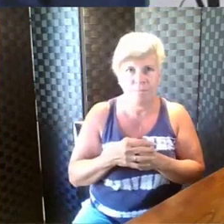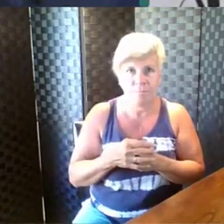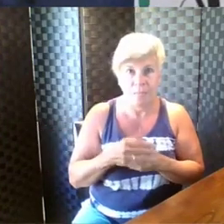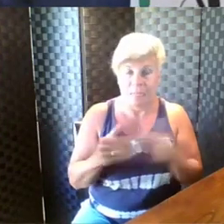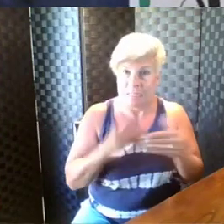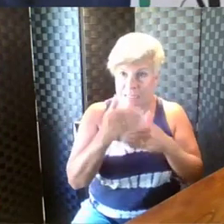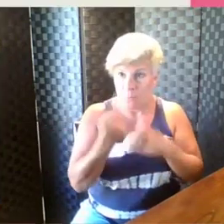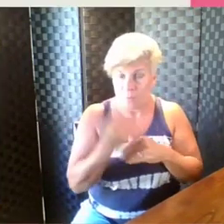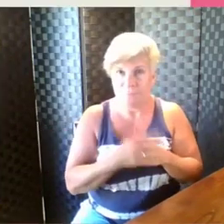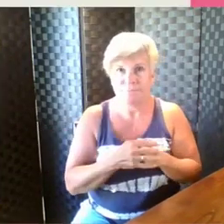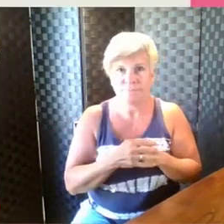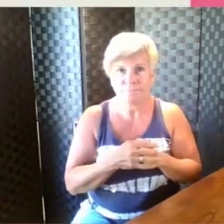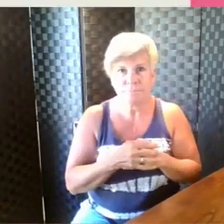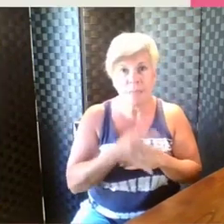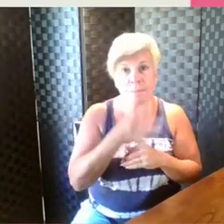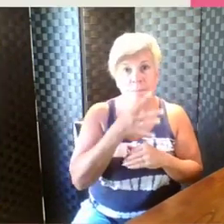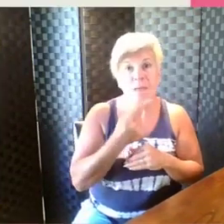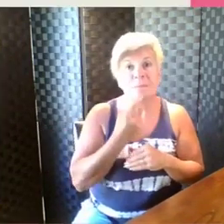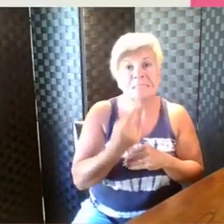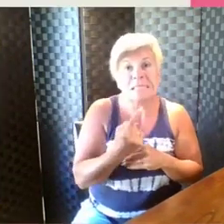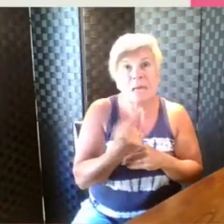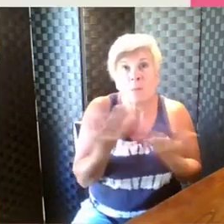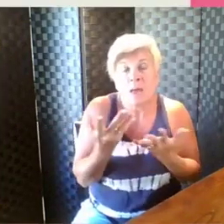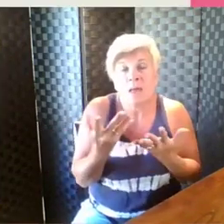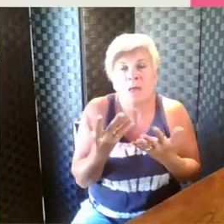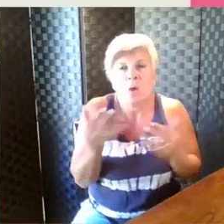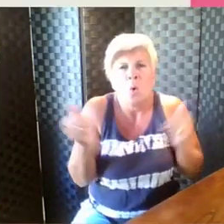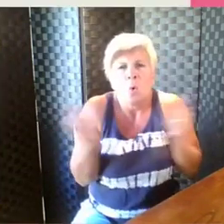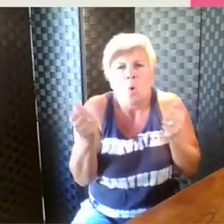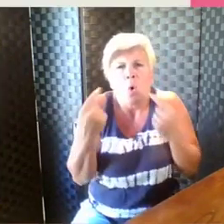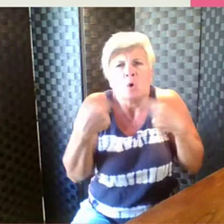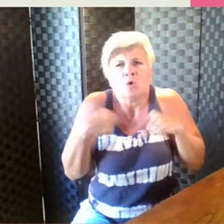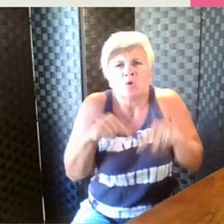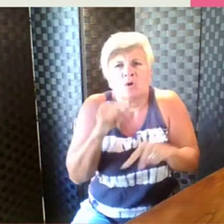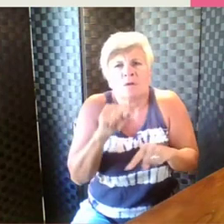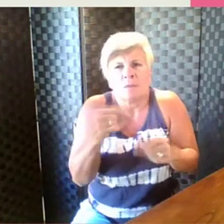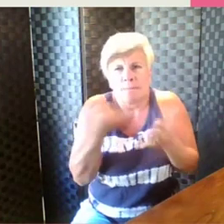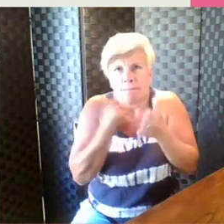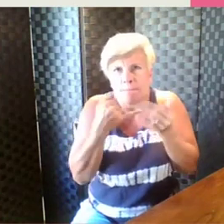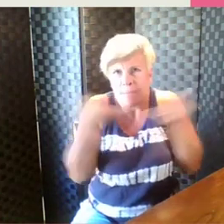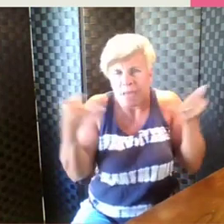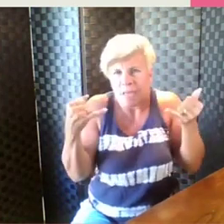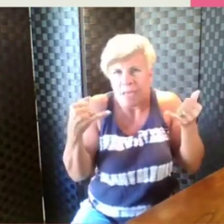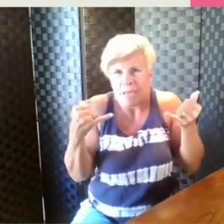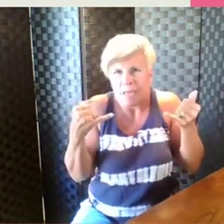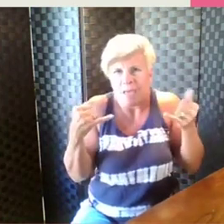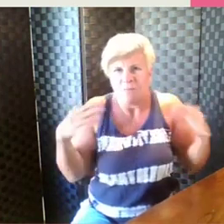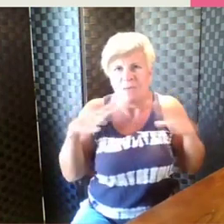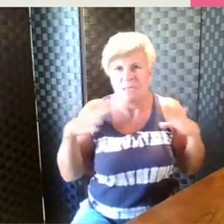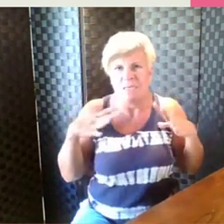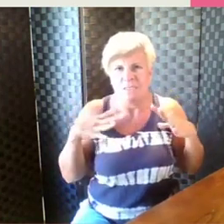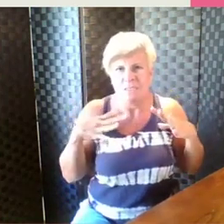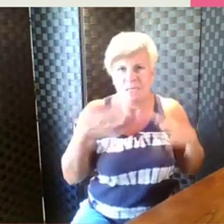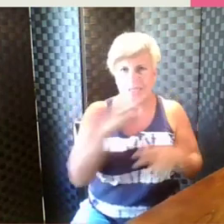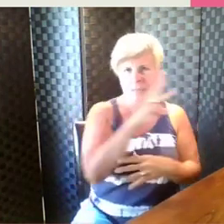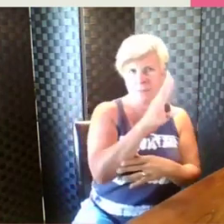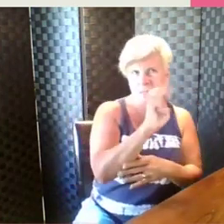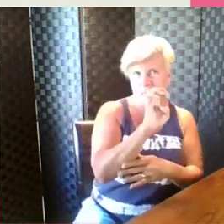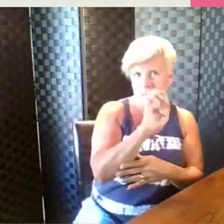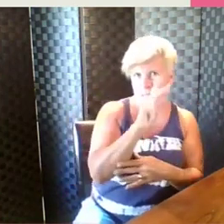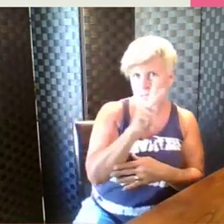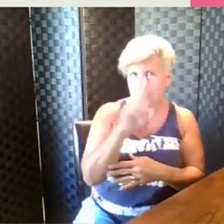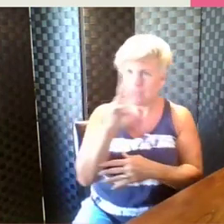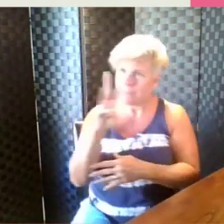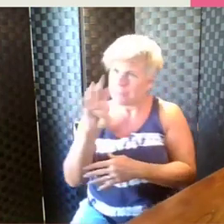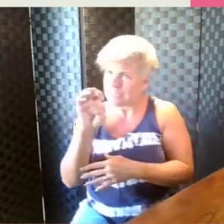one. Mom said it will be cold during the week of our break. Do we choose W-E-E-K